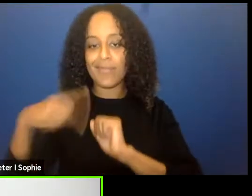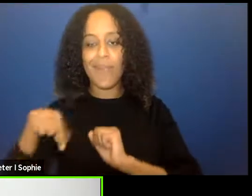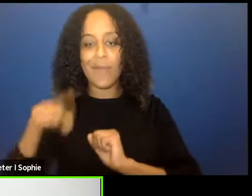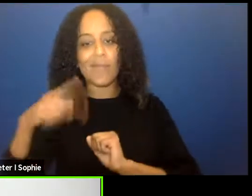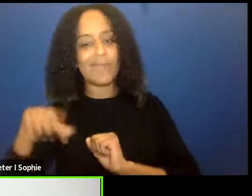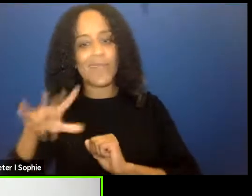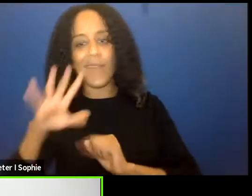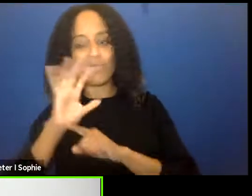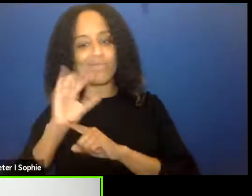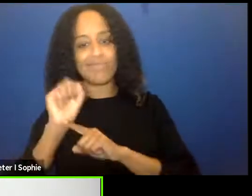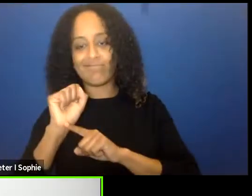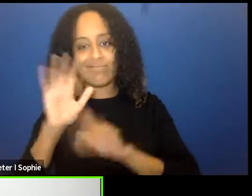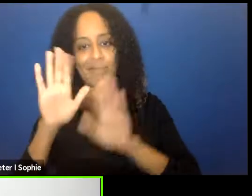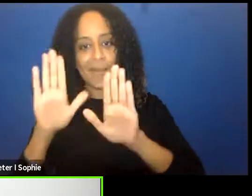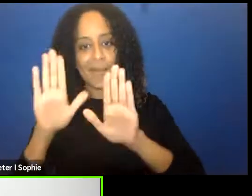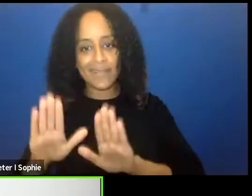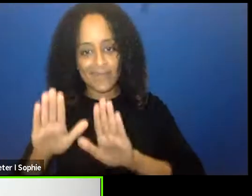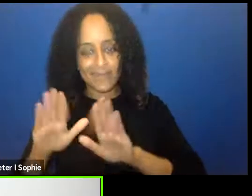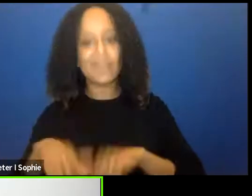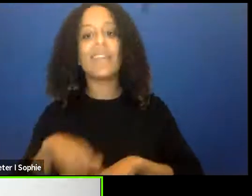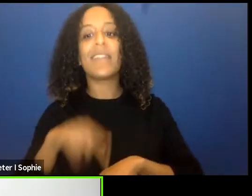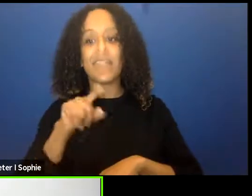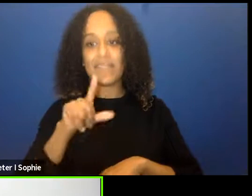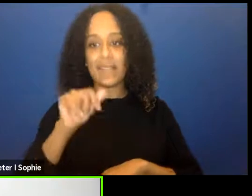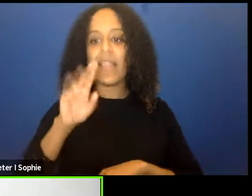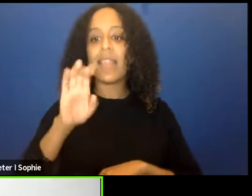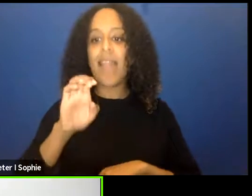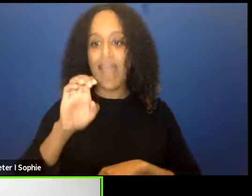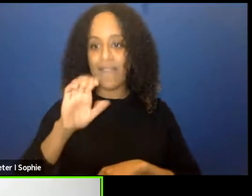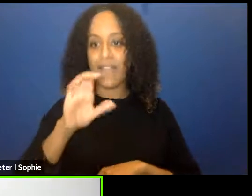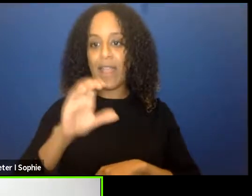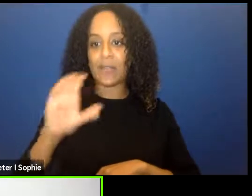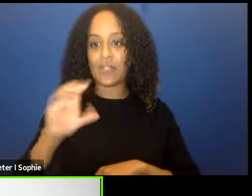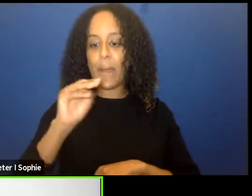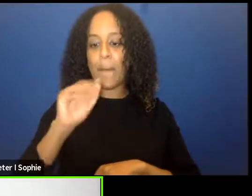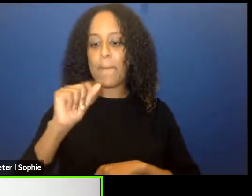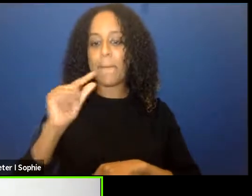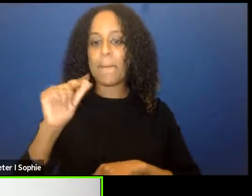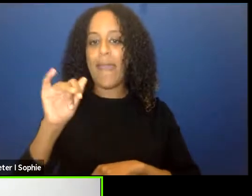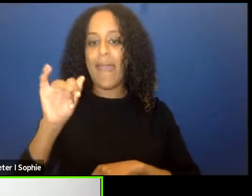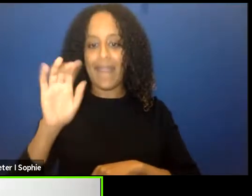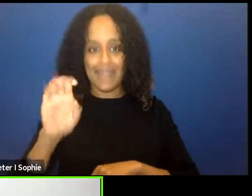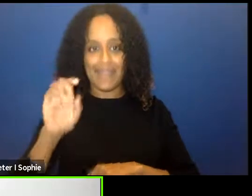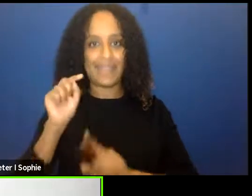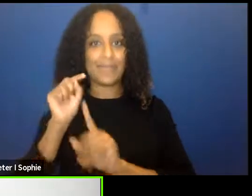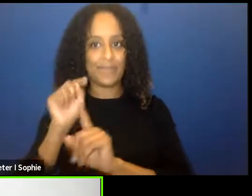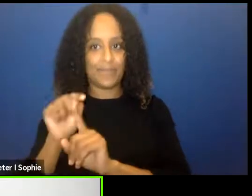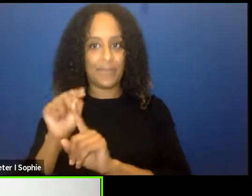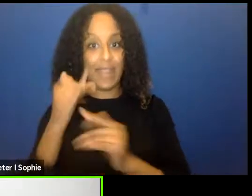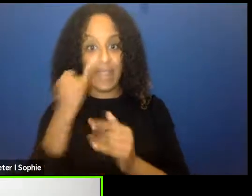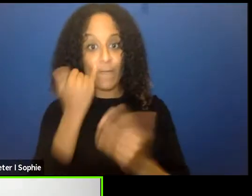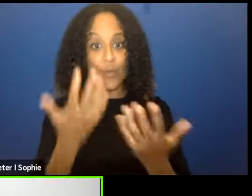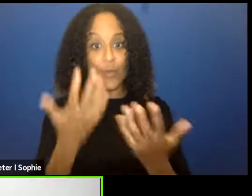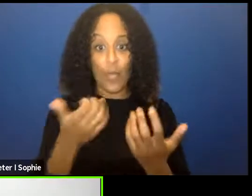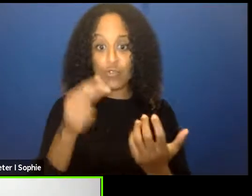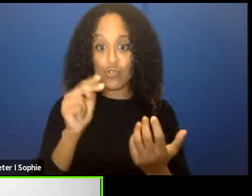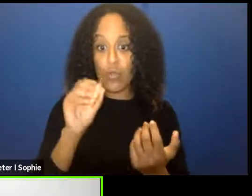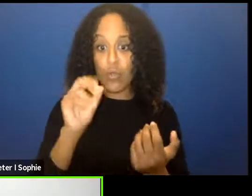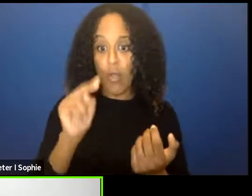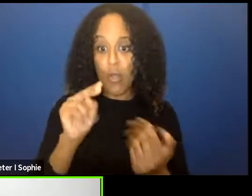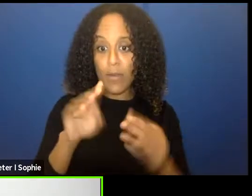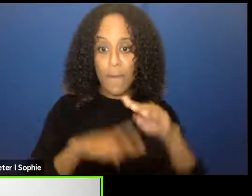being live captioned by Maggie at White Coat Captioning. So if you want to turn on captioning, go down to the bottom of your